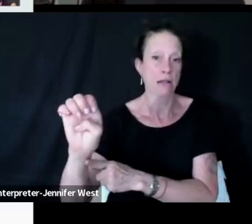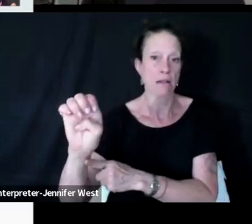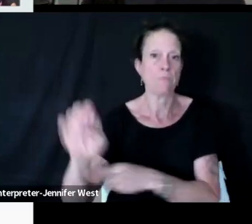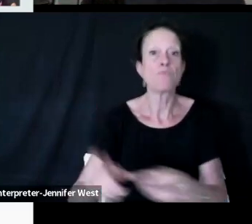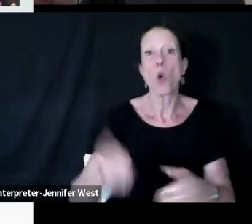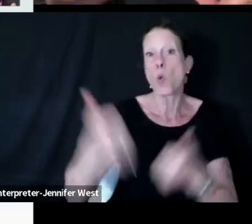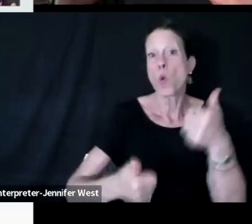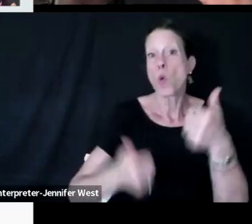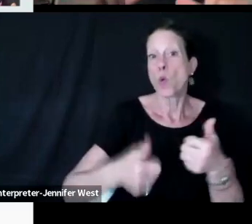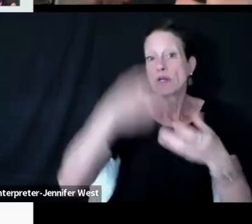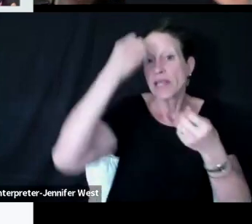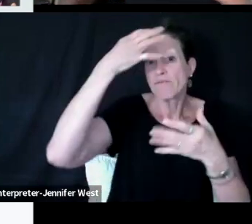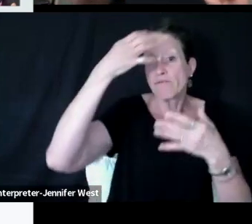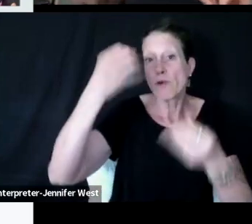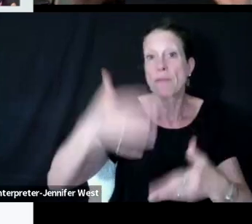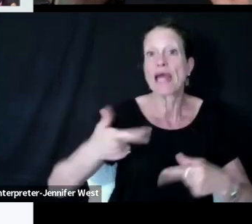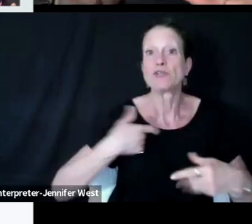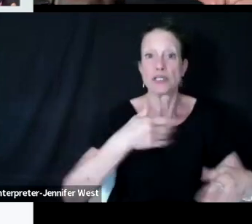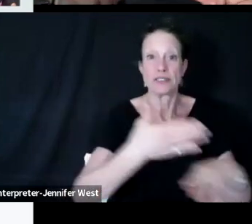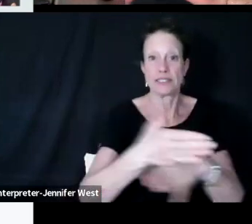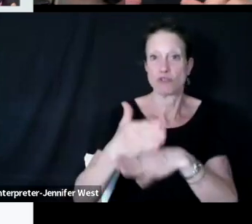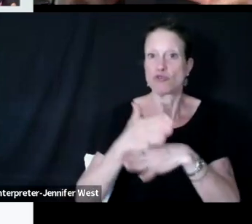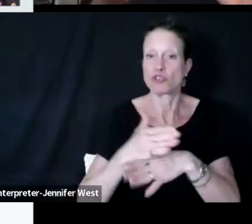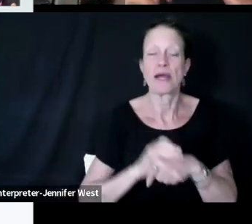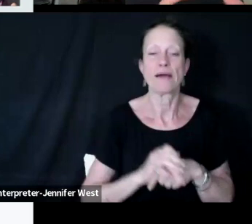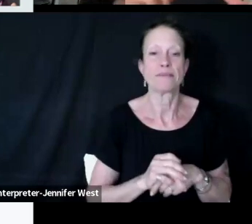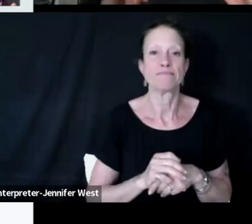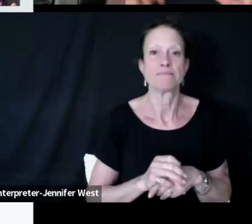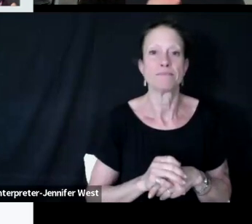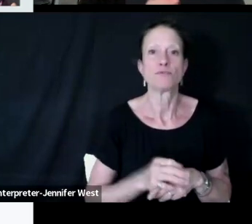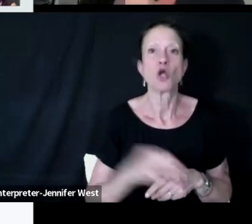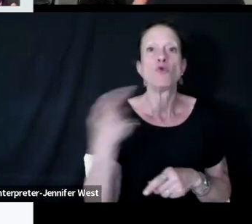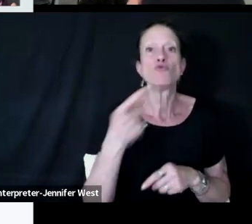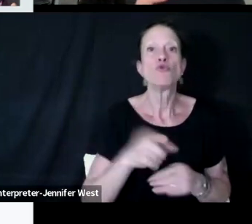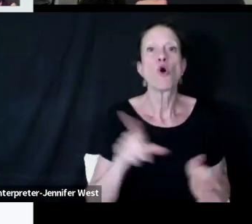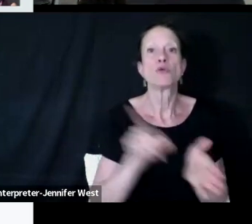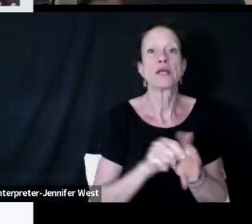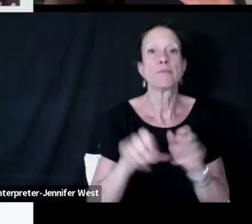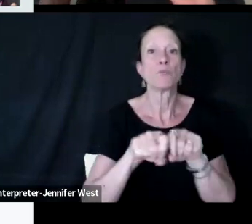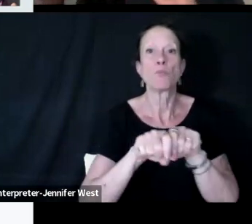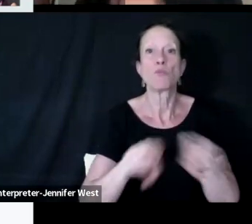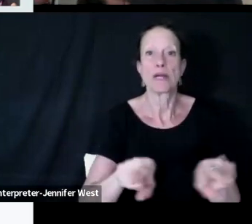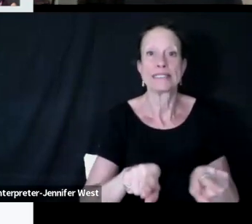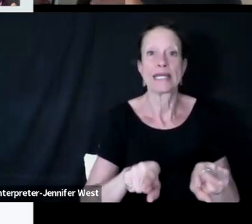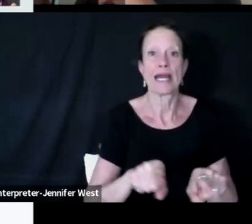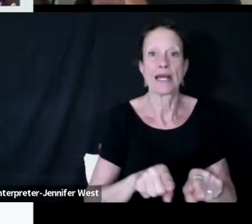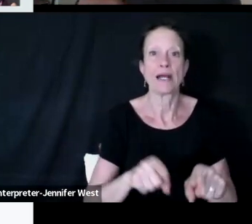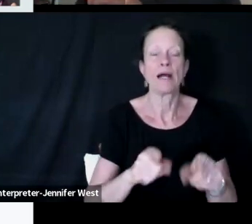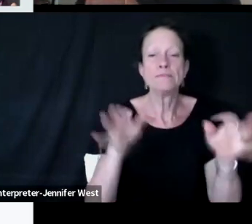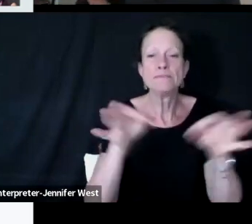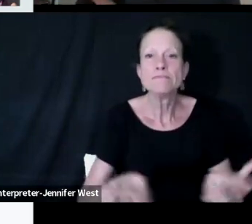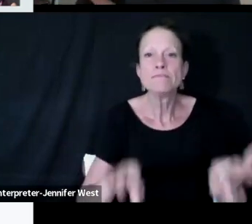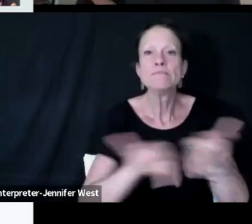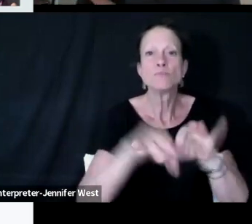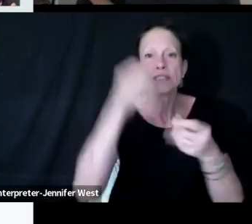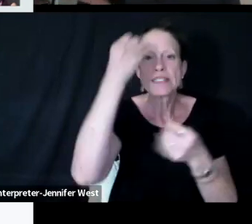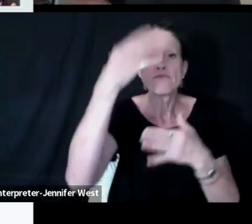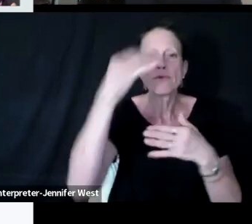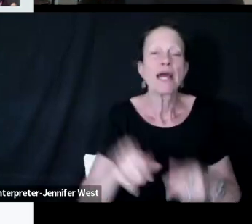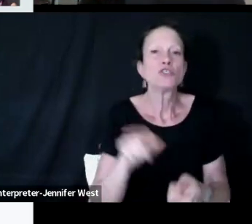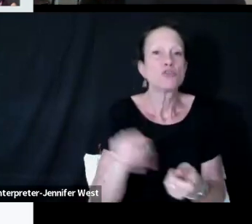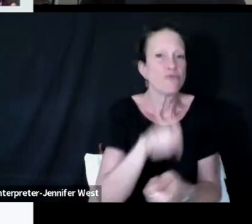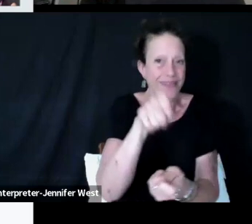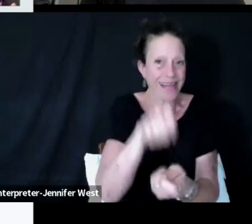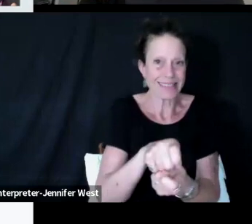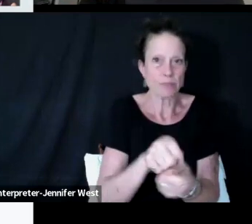want to print out. So you're only printing out the pertinent information for a specific individual,